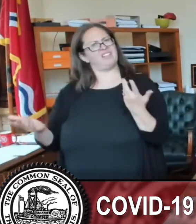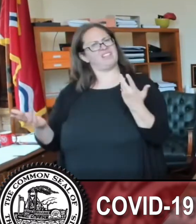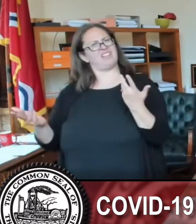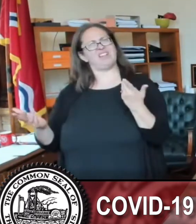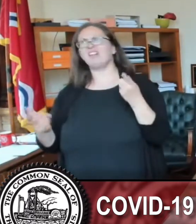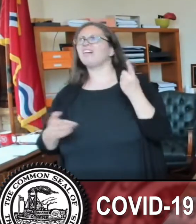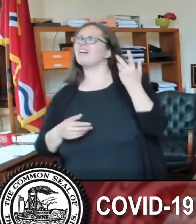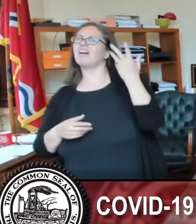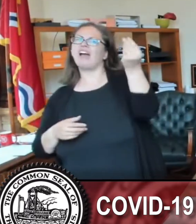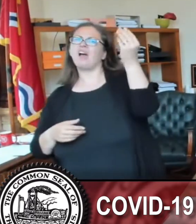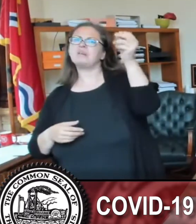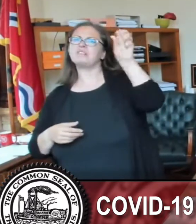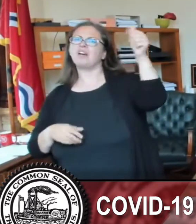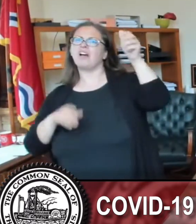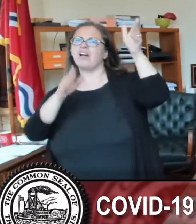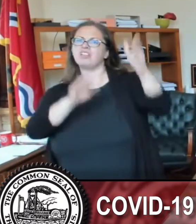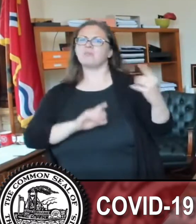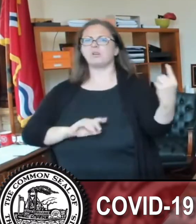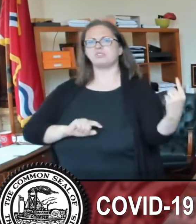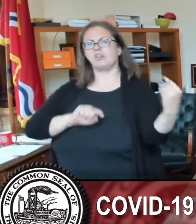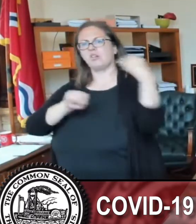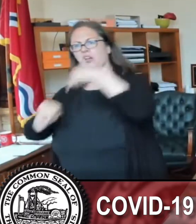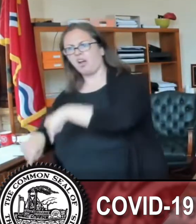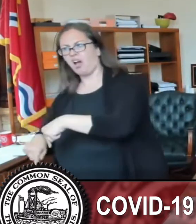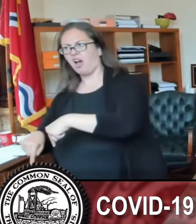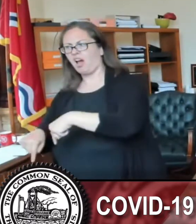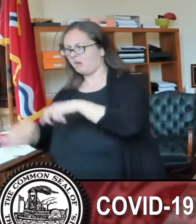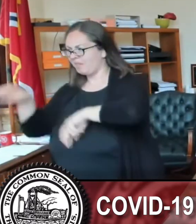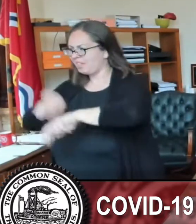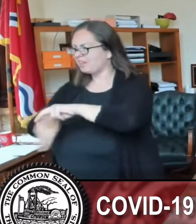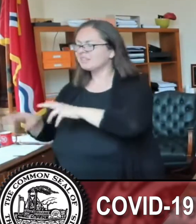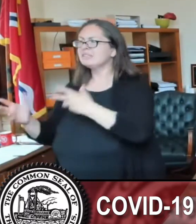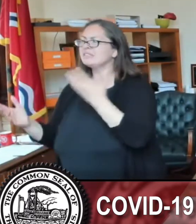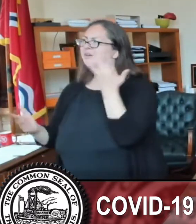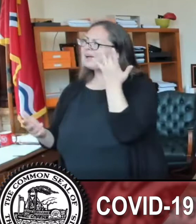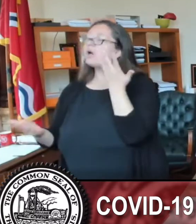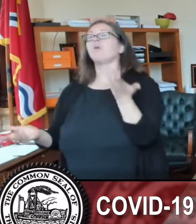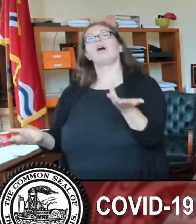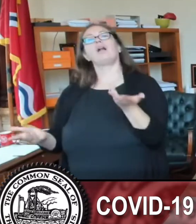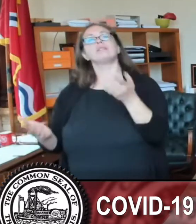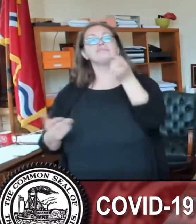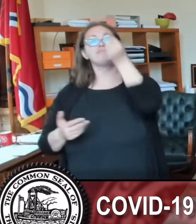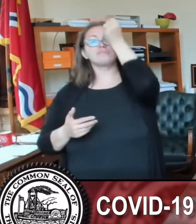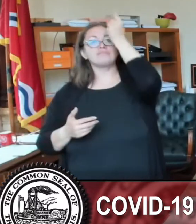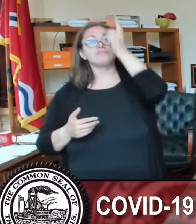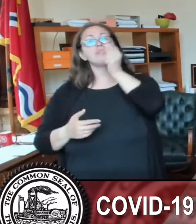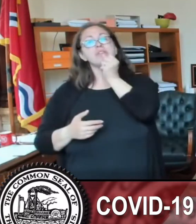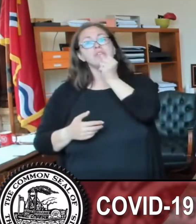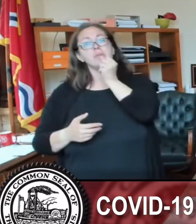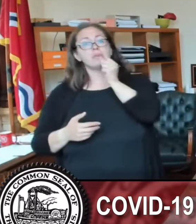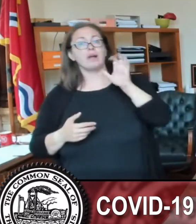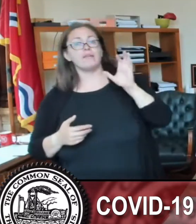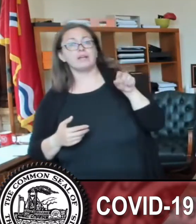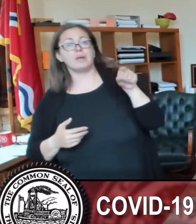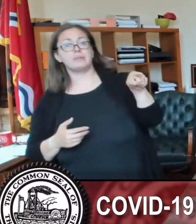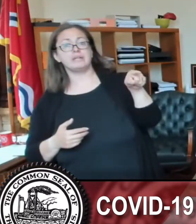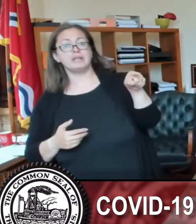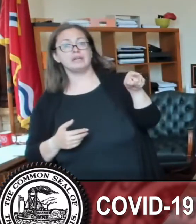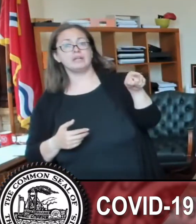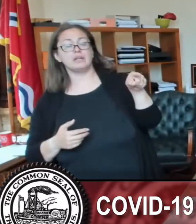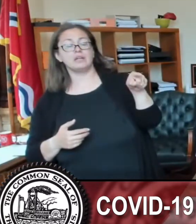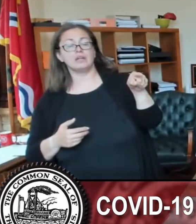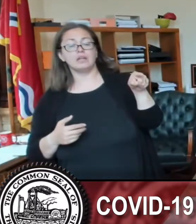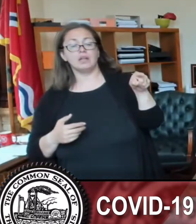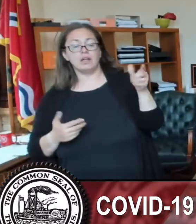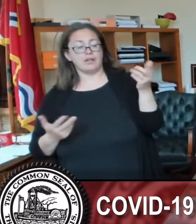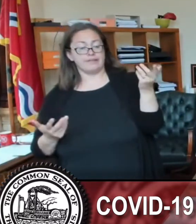to the outside? You know, my point about this is the private sector, private companies, if they